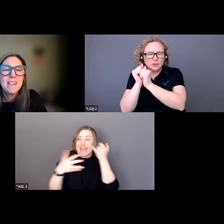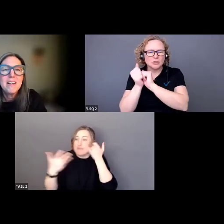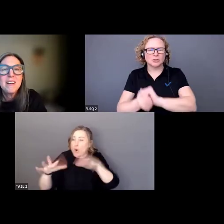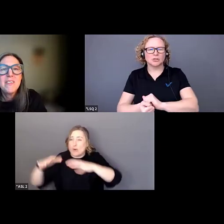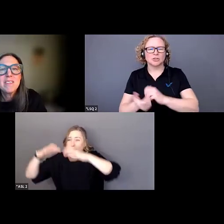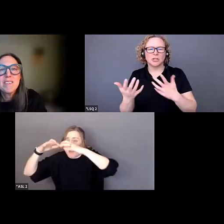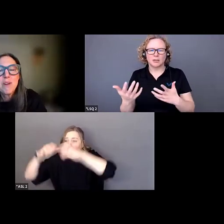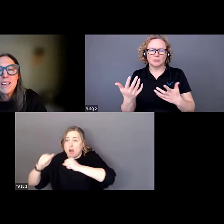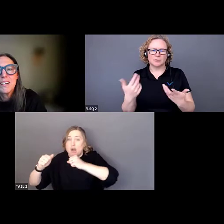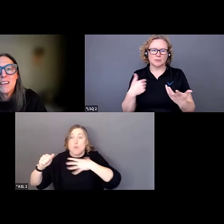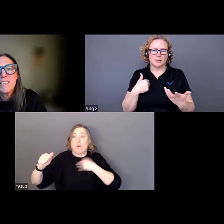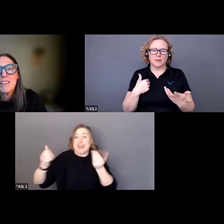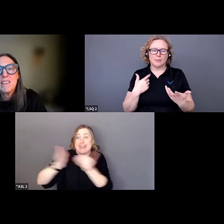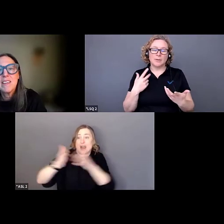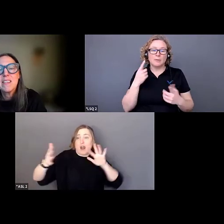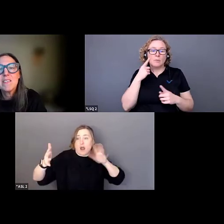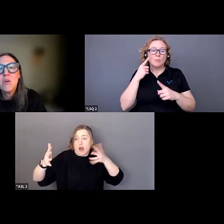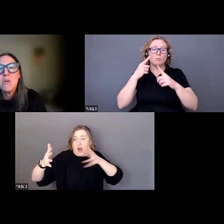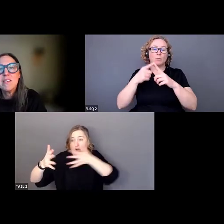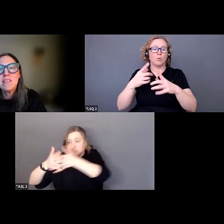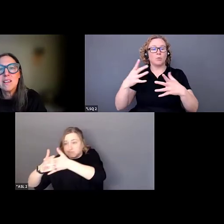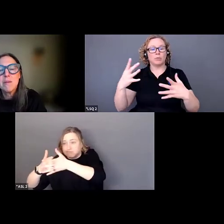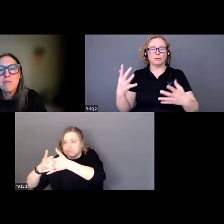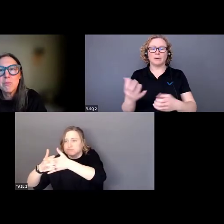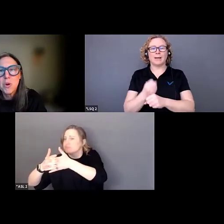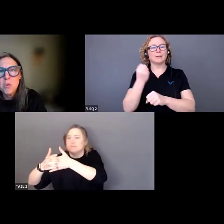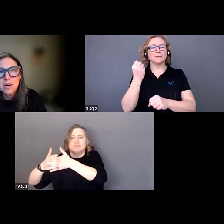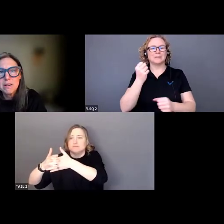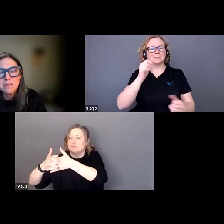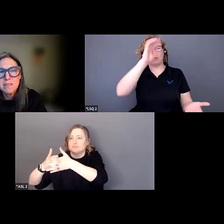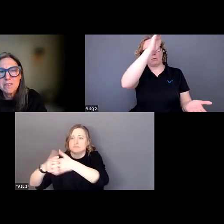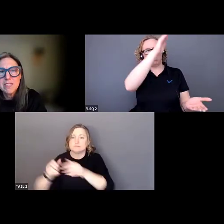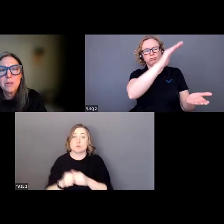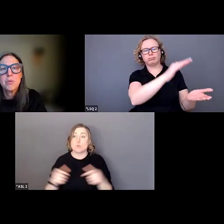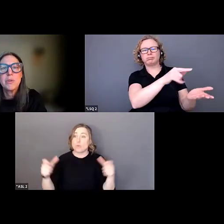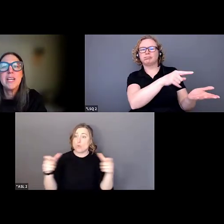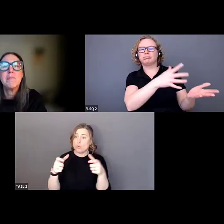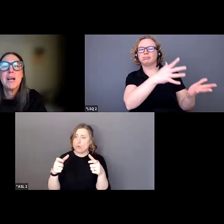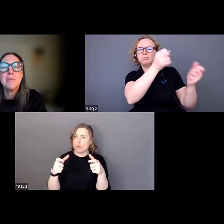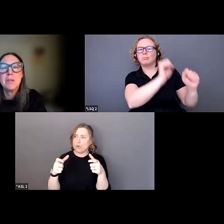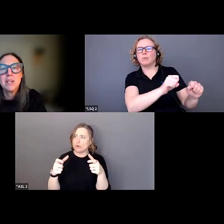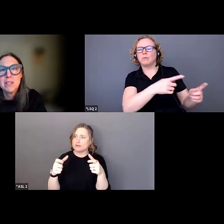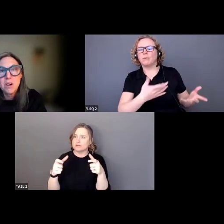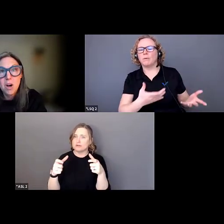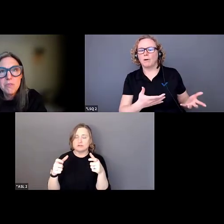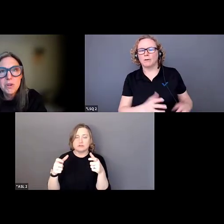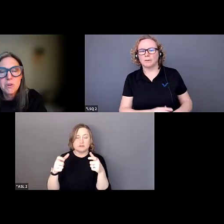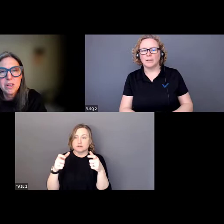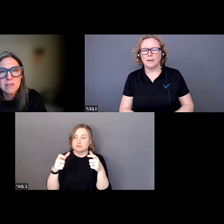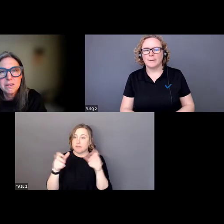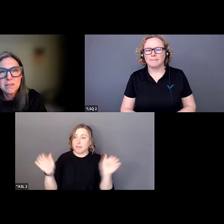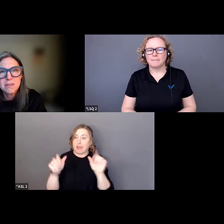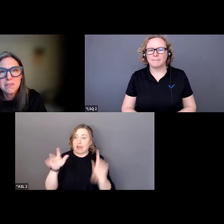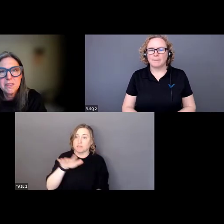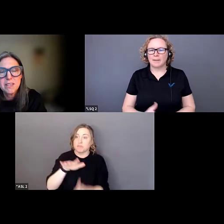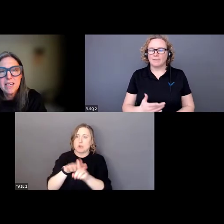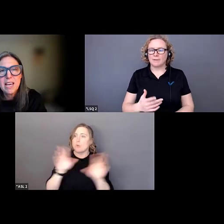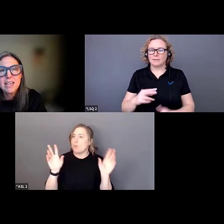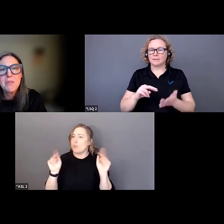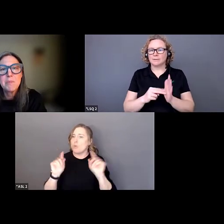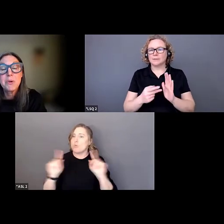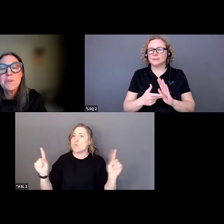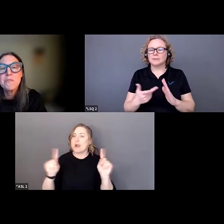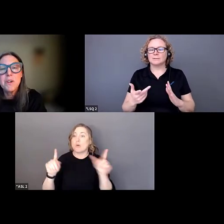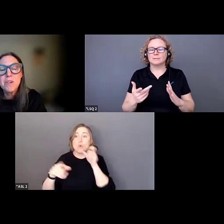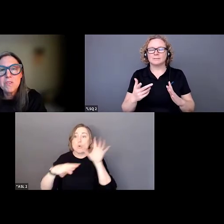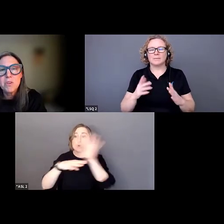place. This is recognizing that these coins didn't come from nowhere. They were created by people on the top of the coin.